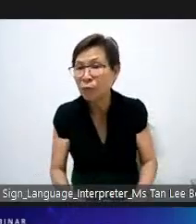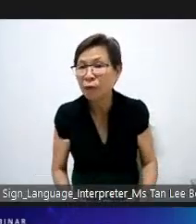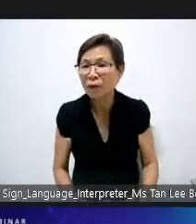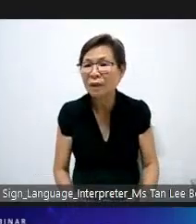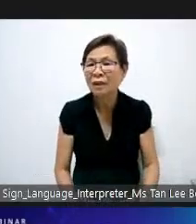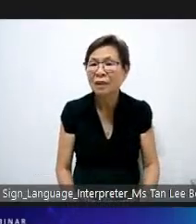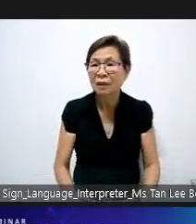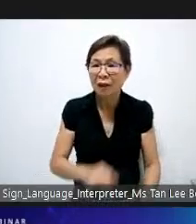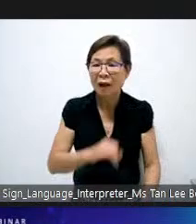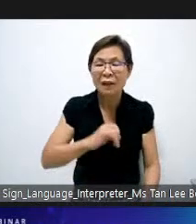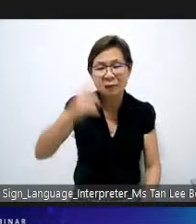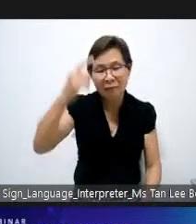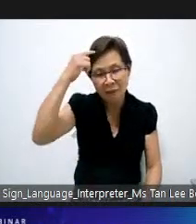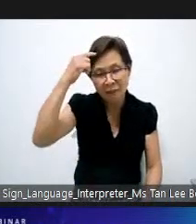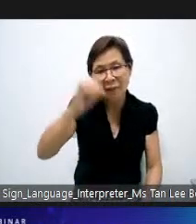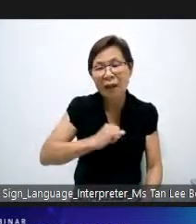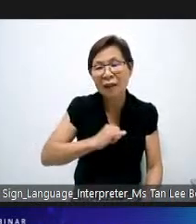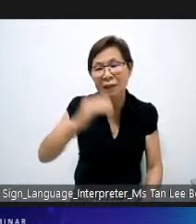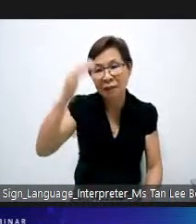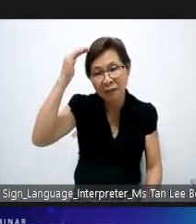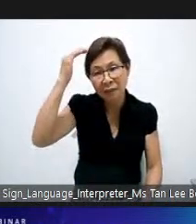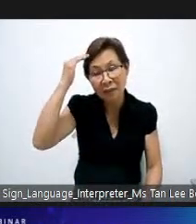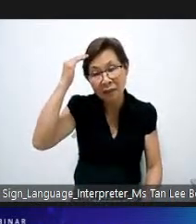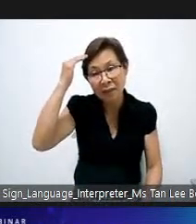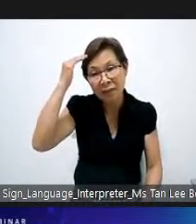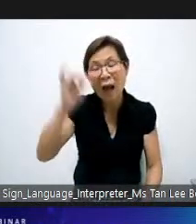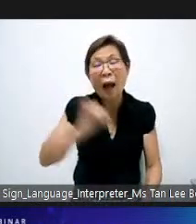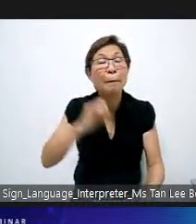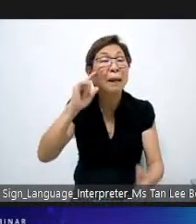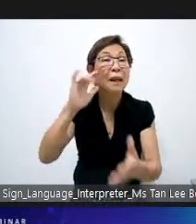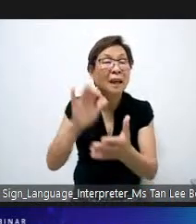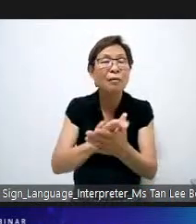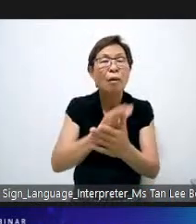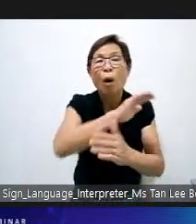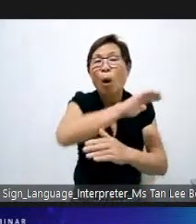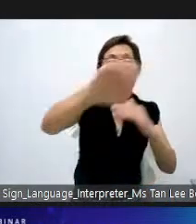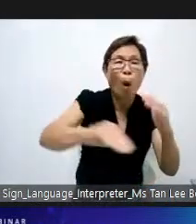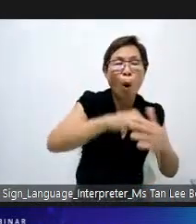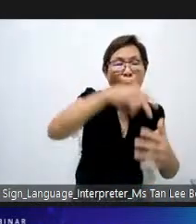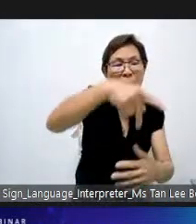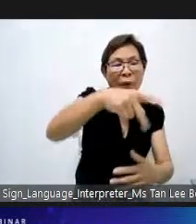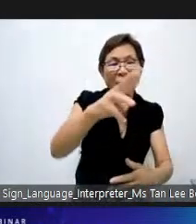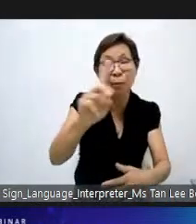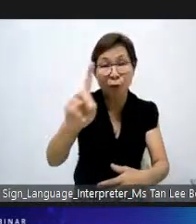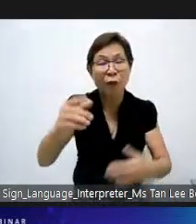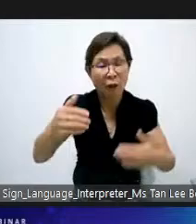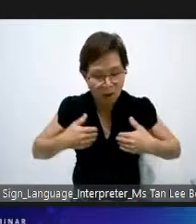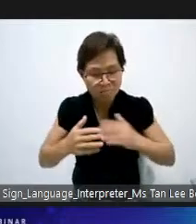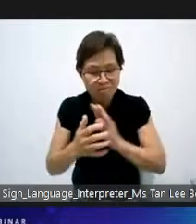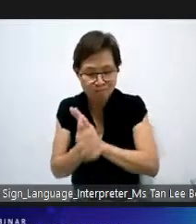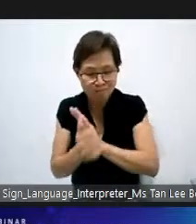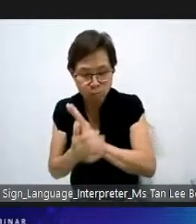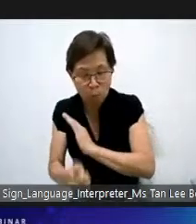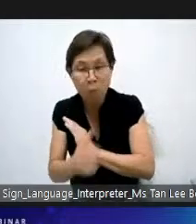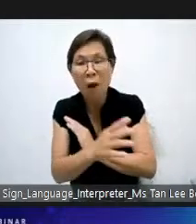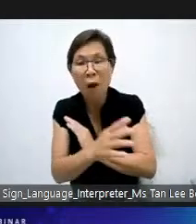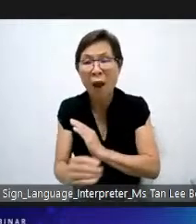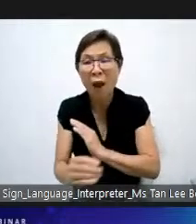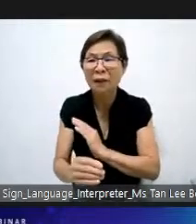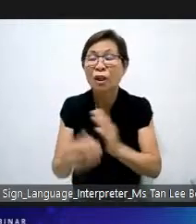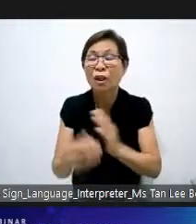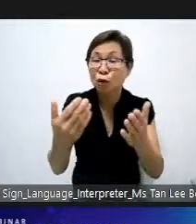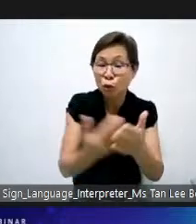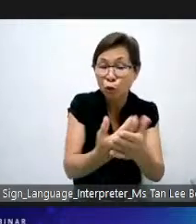so I think I believe that every PWD, they have ability. And through